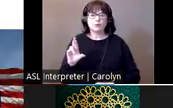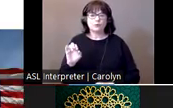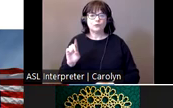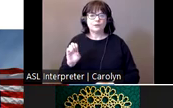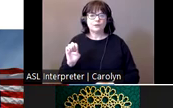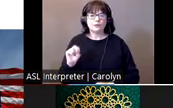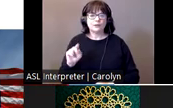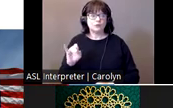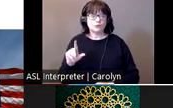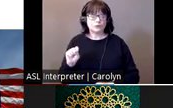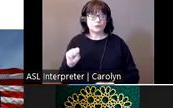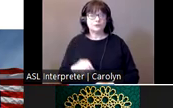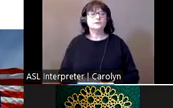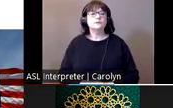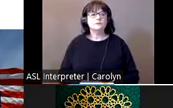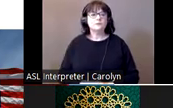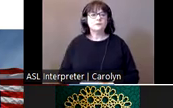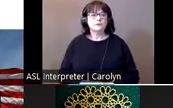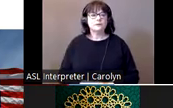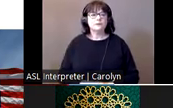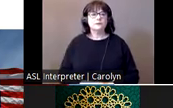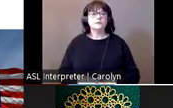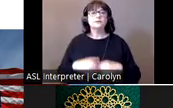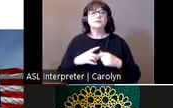And then briefly, just our neighbors to the south,